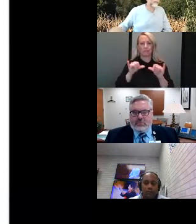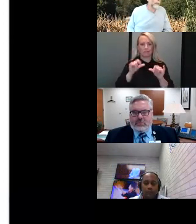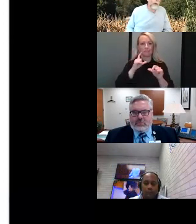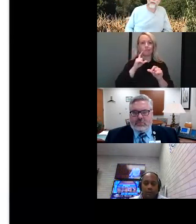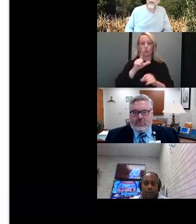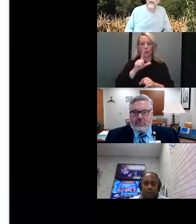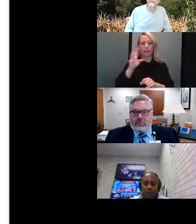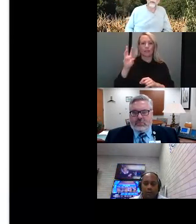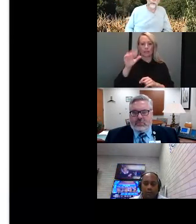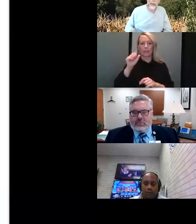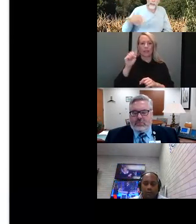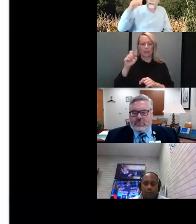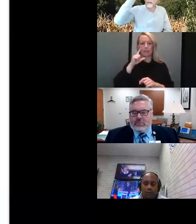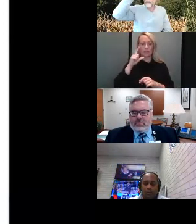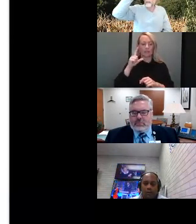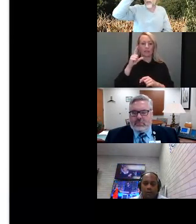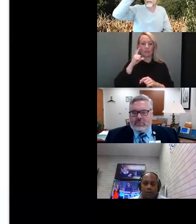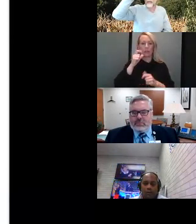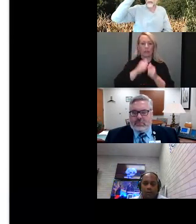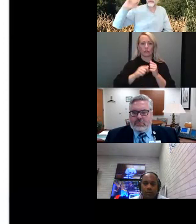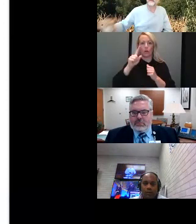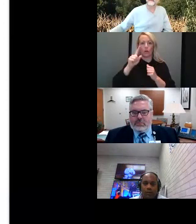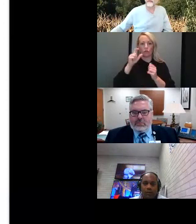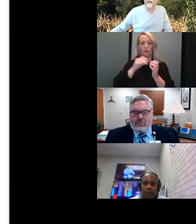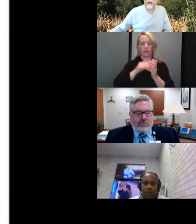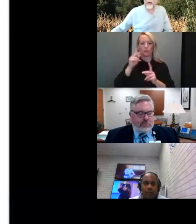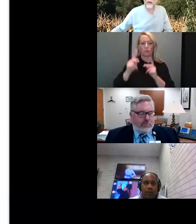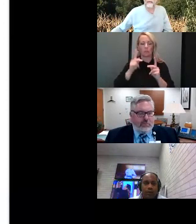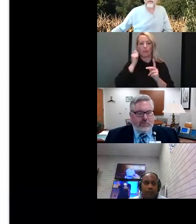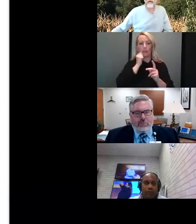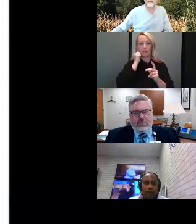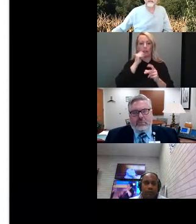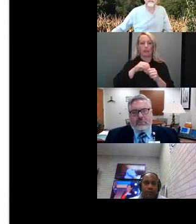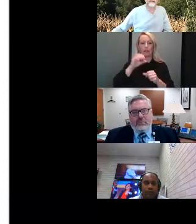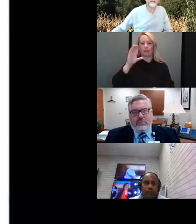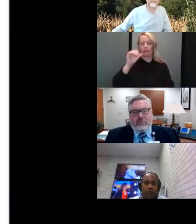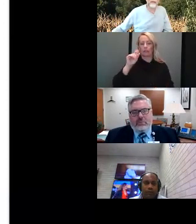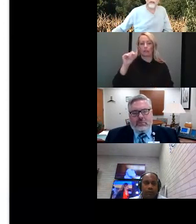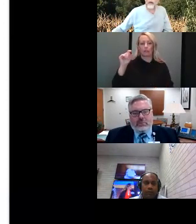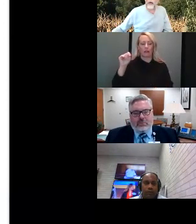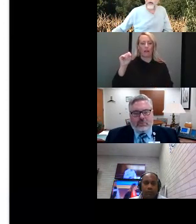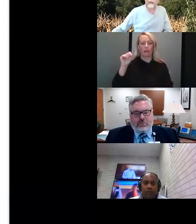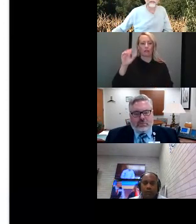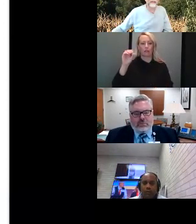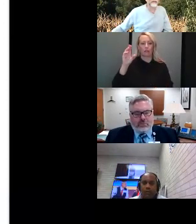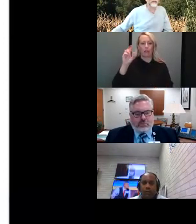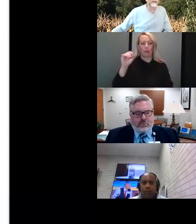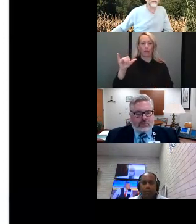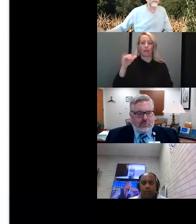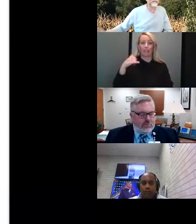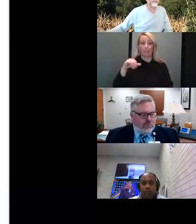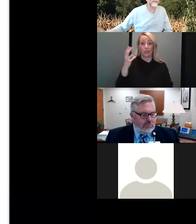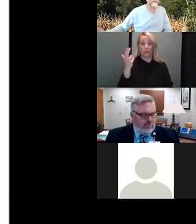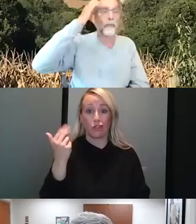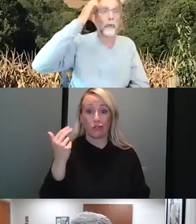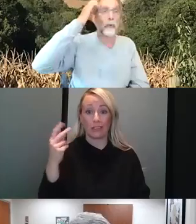cases for 100,000 per day in Scott County. And that's 13 times